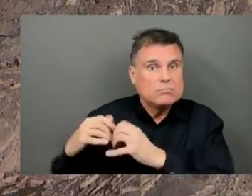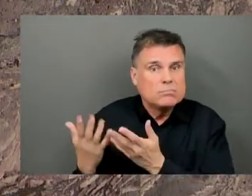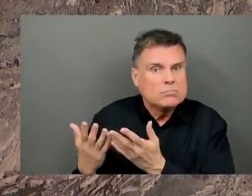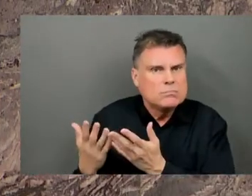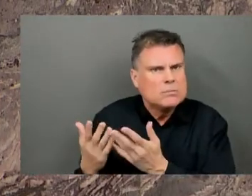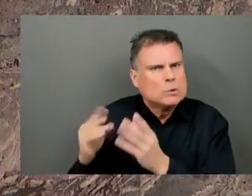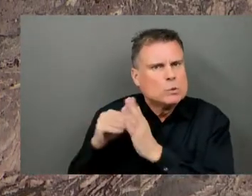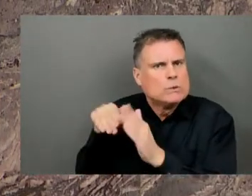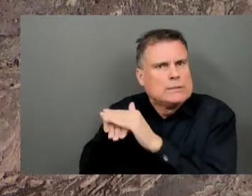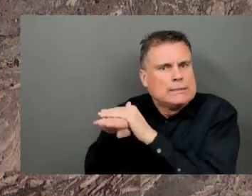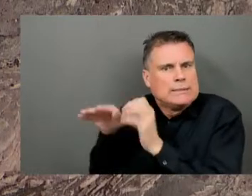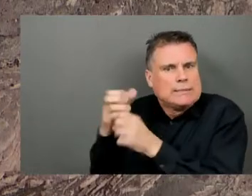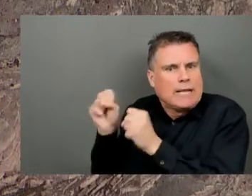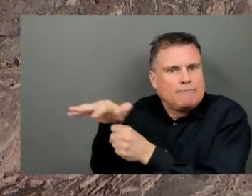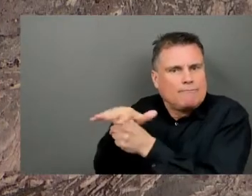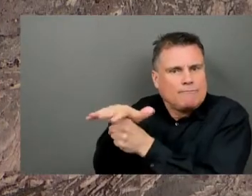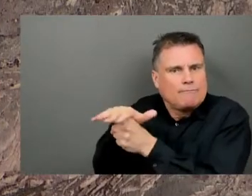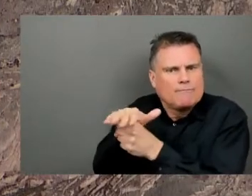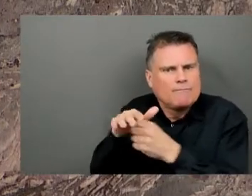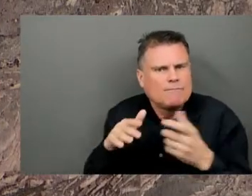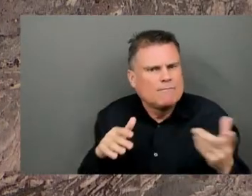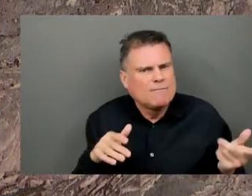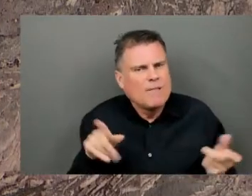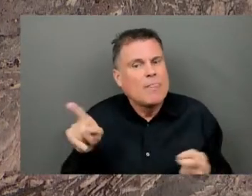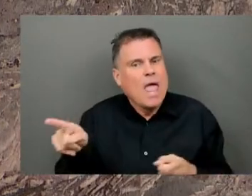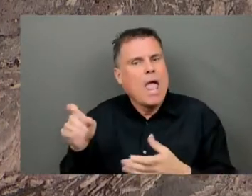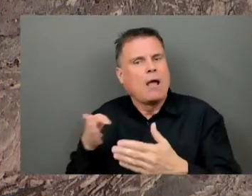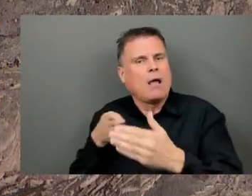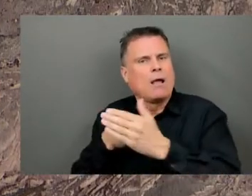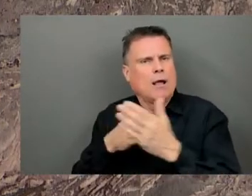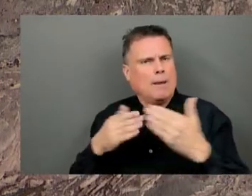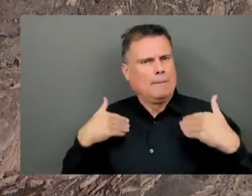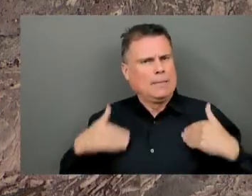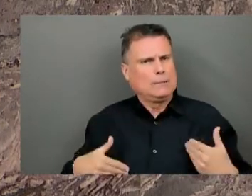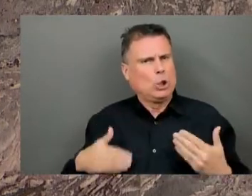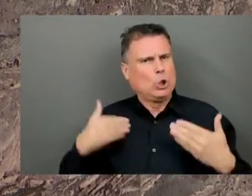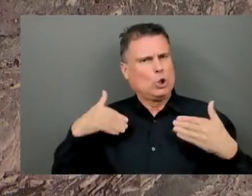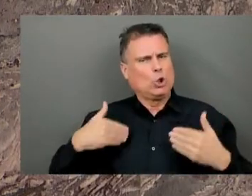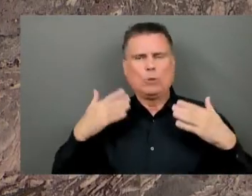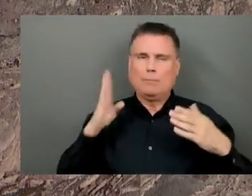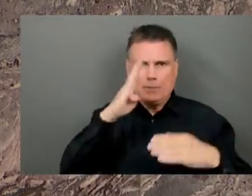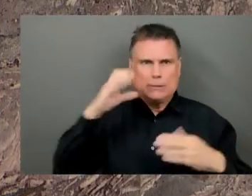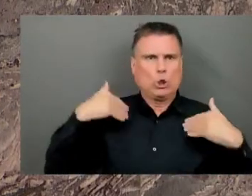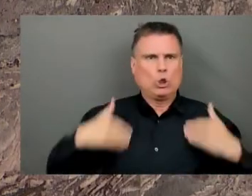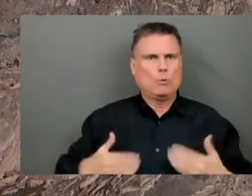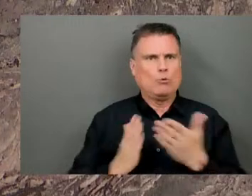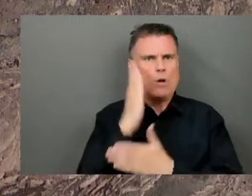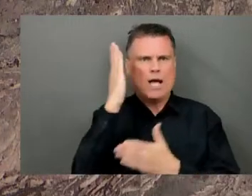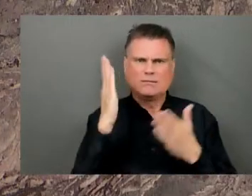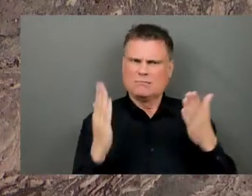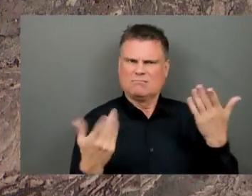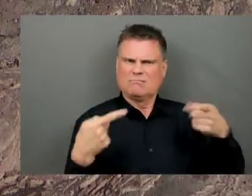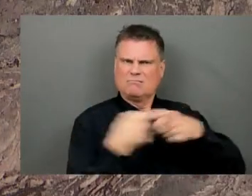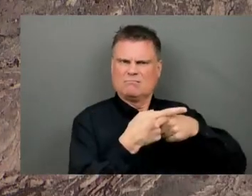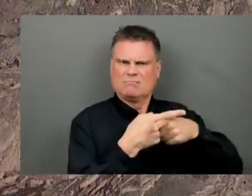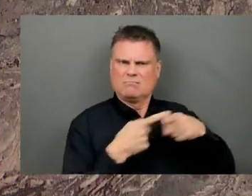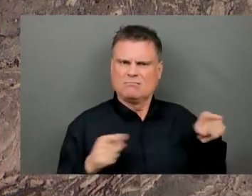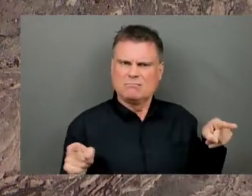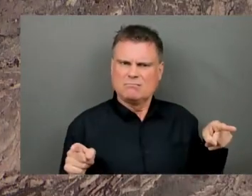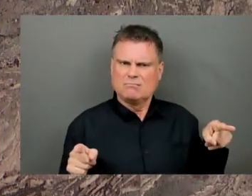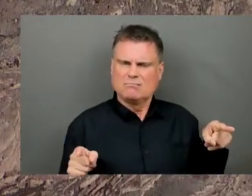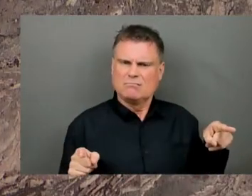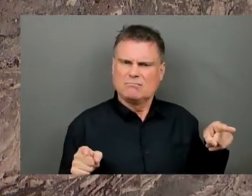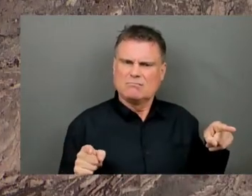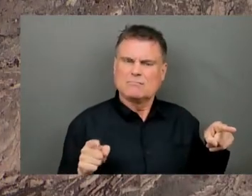Code implicates the AMS just like it implicates all organizations, end quote. So, Mr. Speaker, the Premier's first comment is to minimize